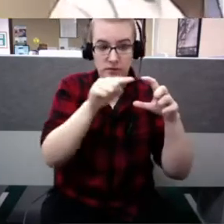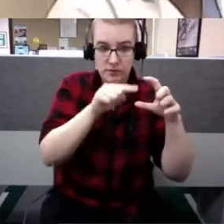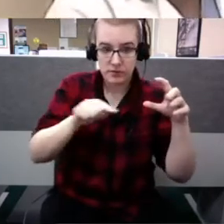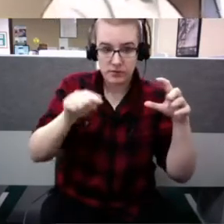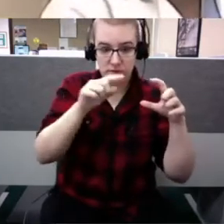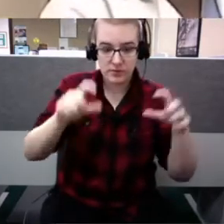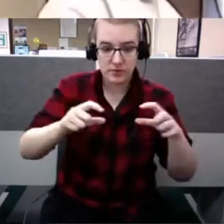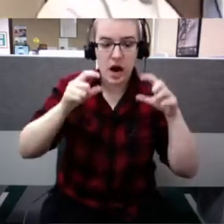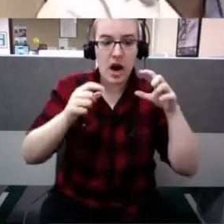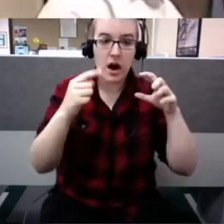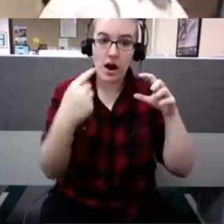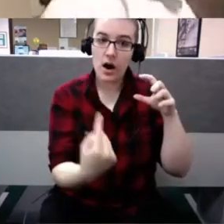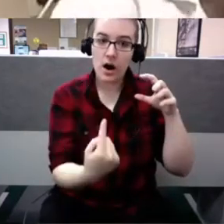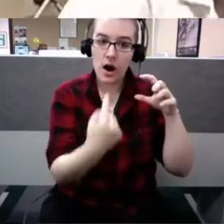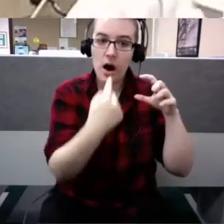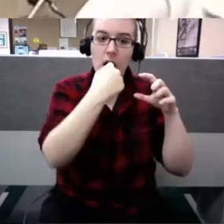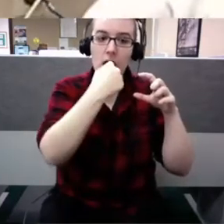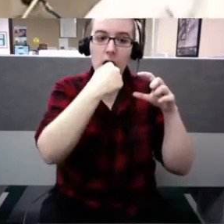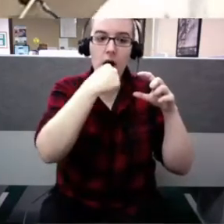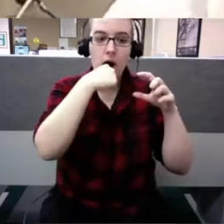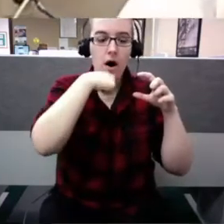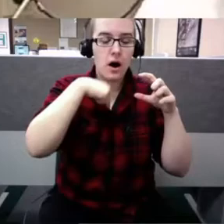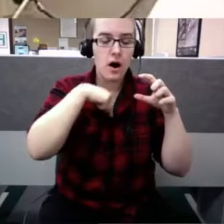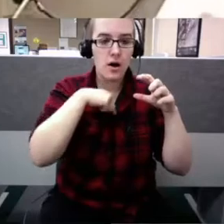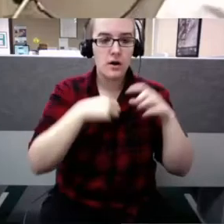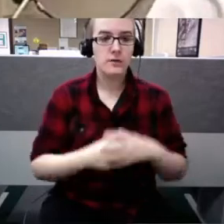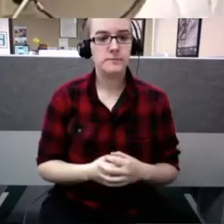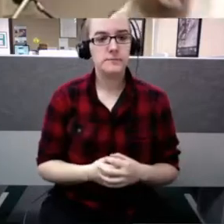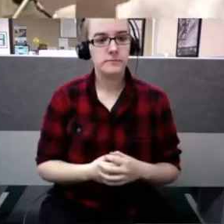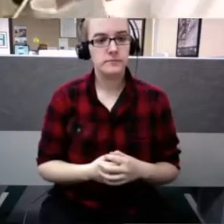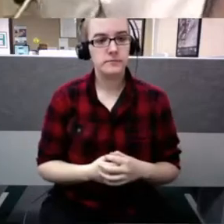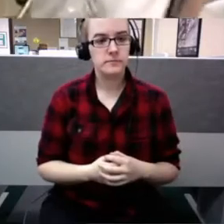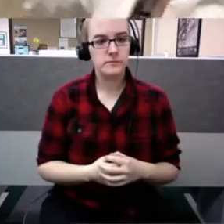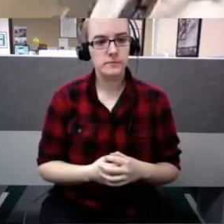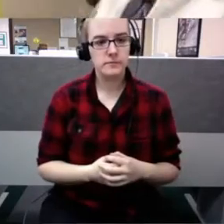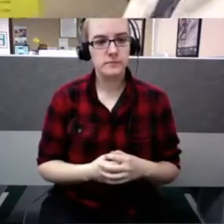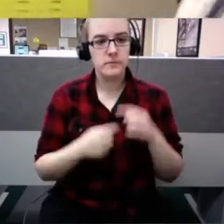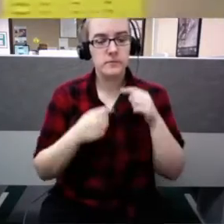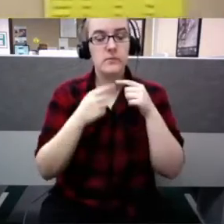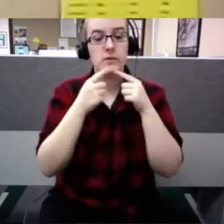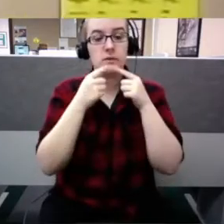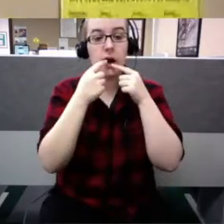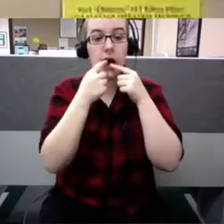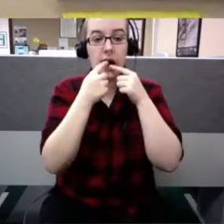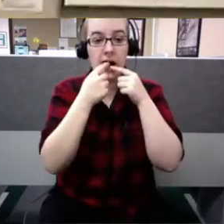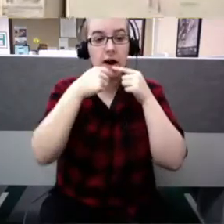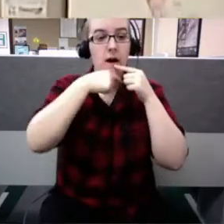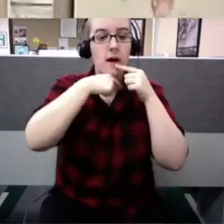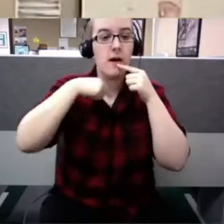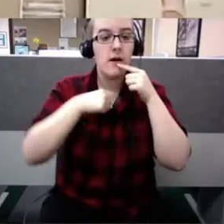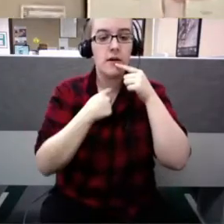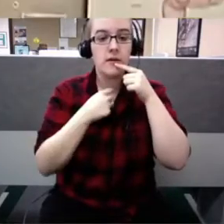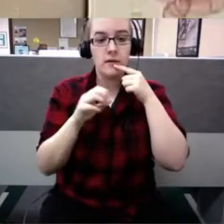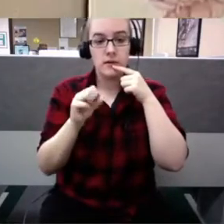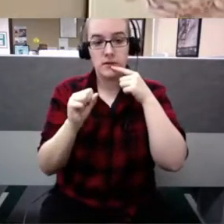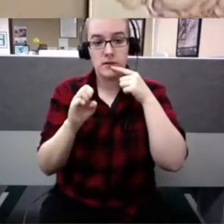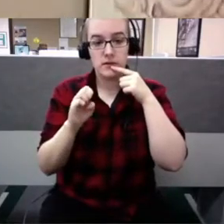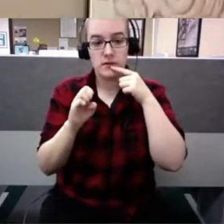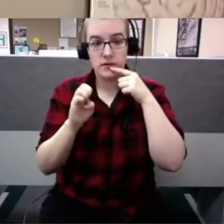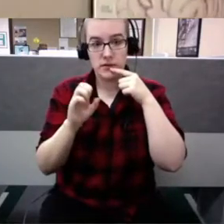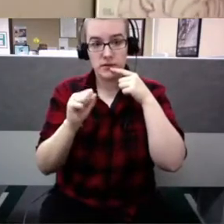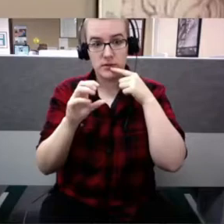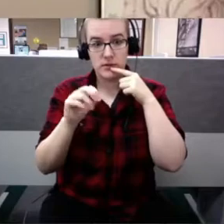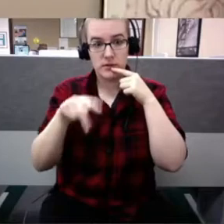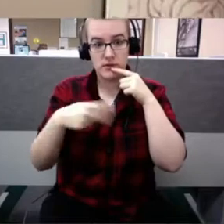across the back of your tongue, and he will insert it down all the way down your